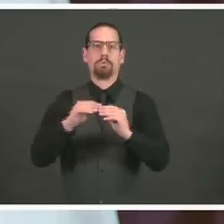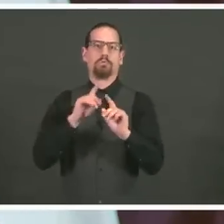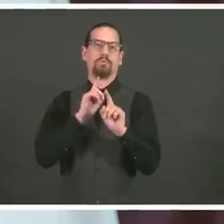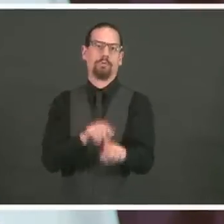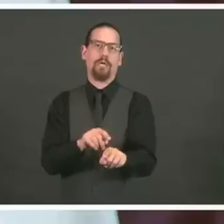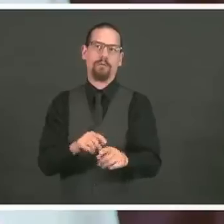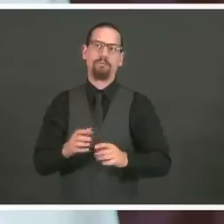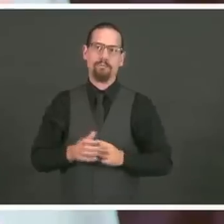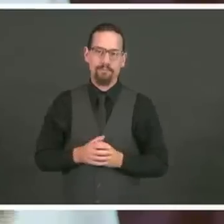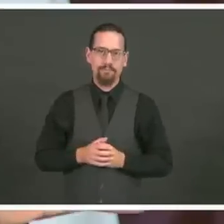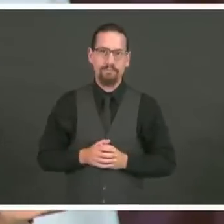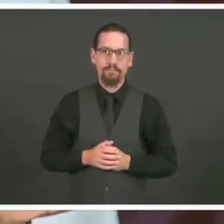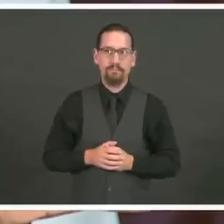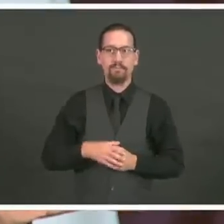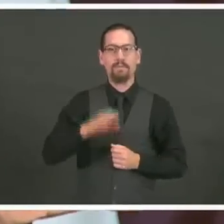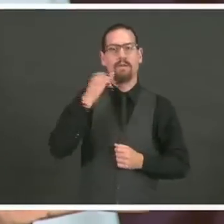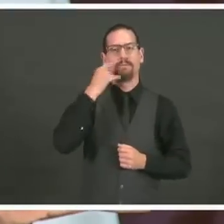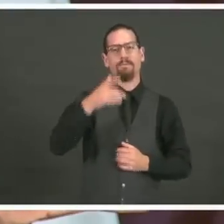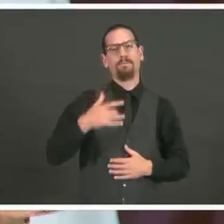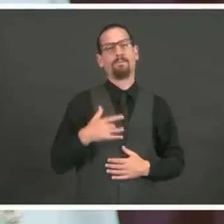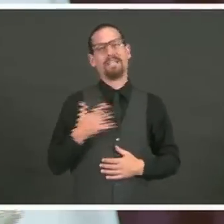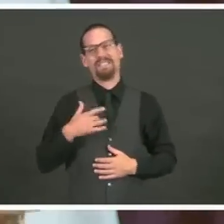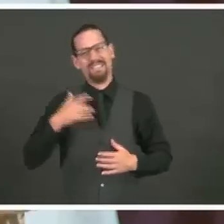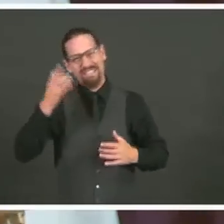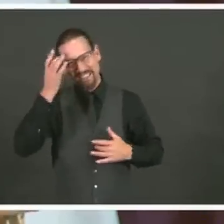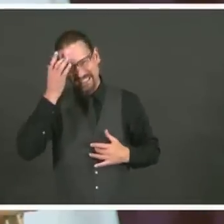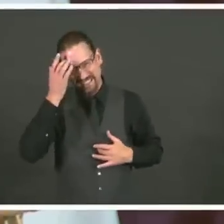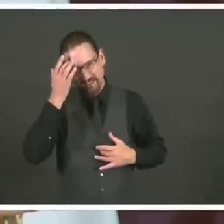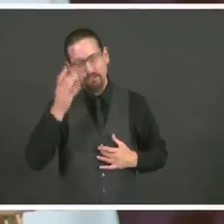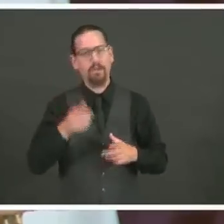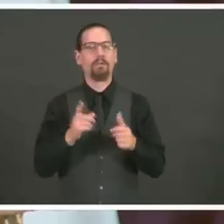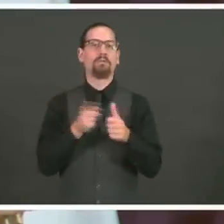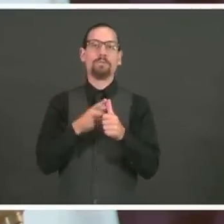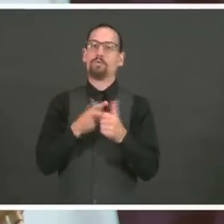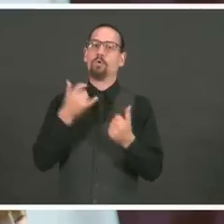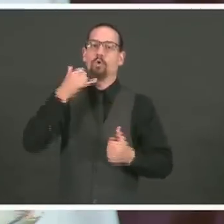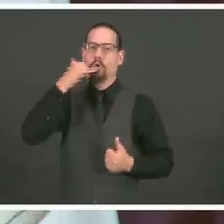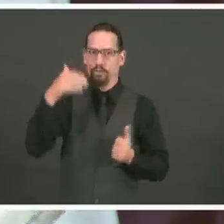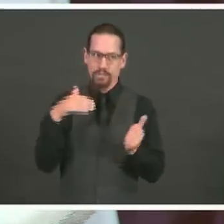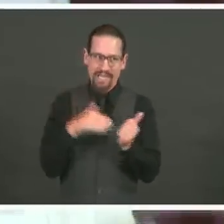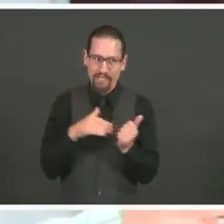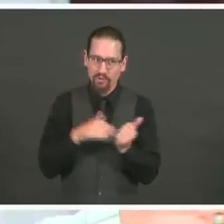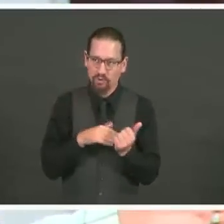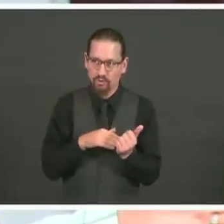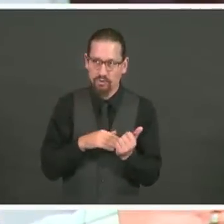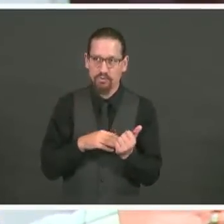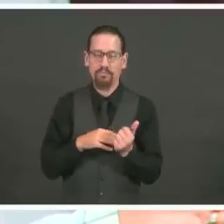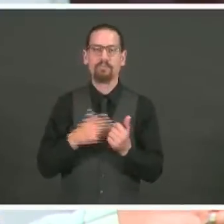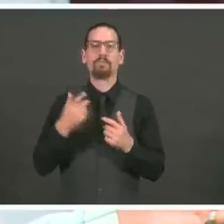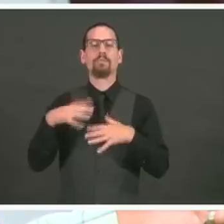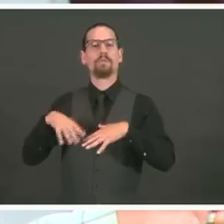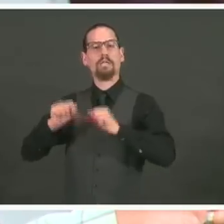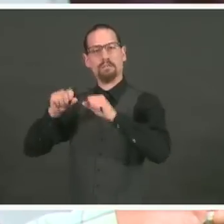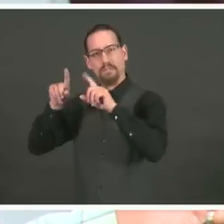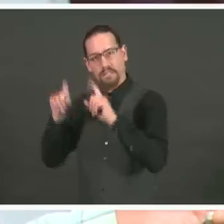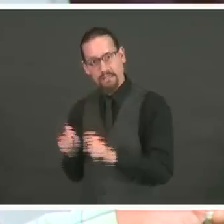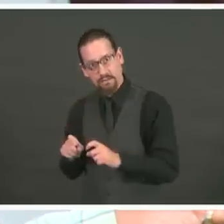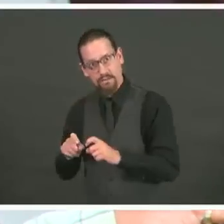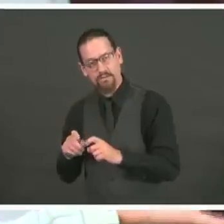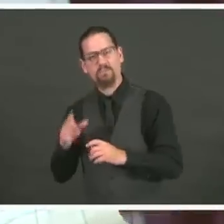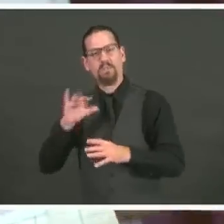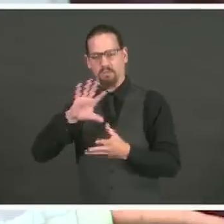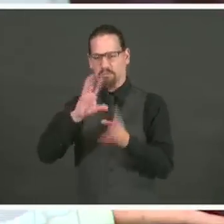your doctor. You should be able to get your test scheduled within a couple of days and results within 2 to 3 days after